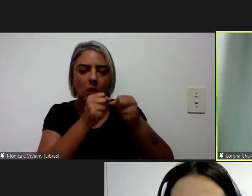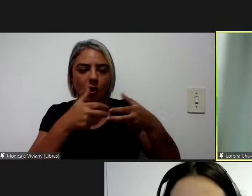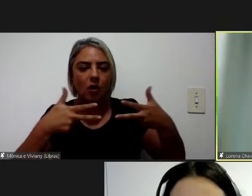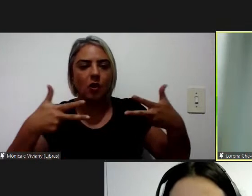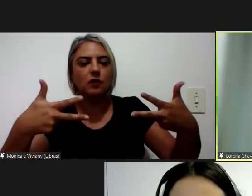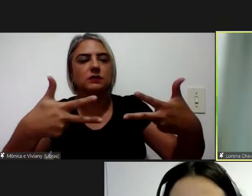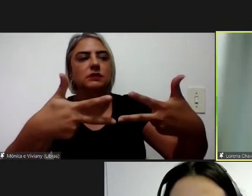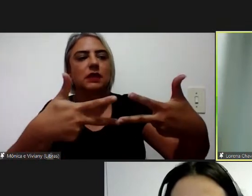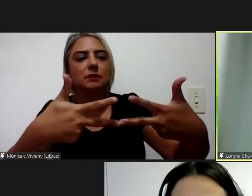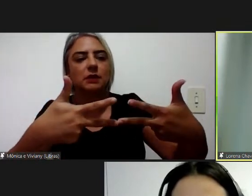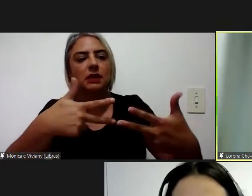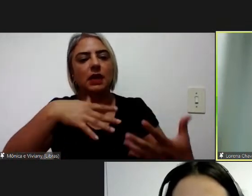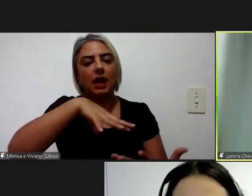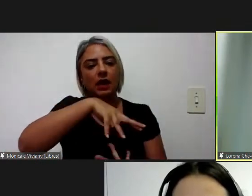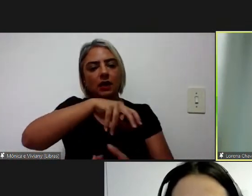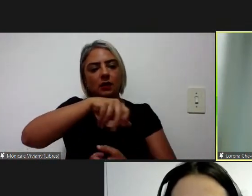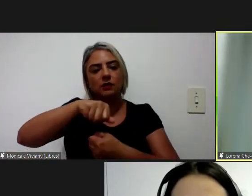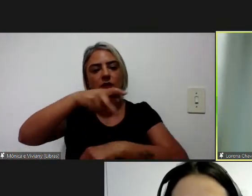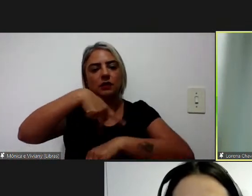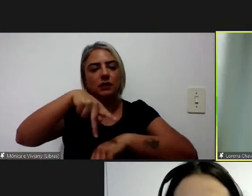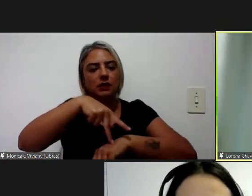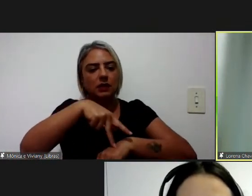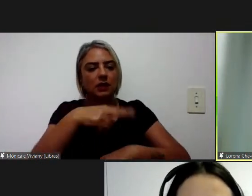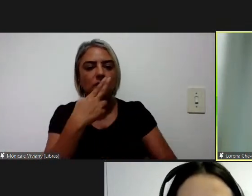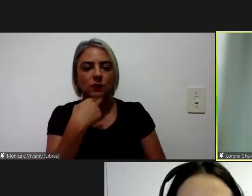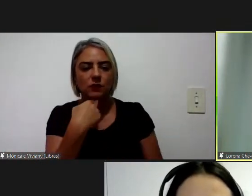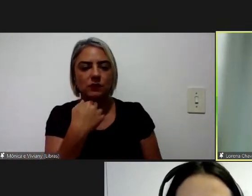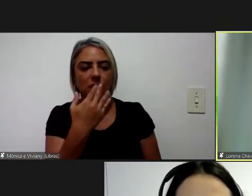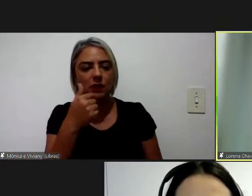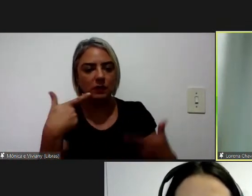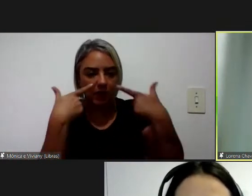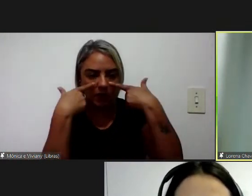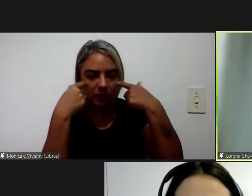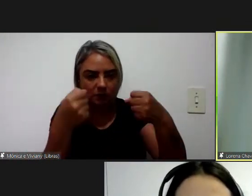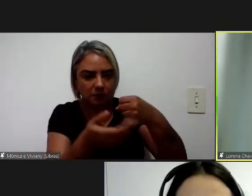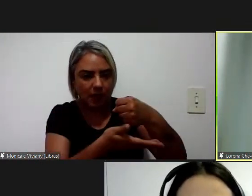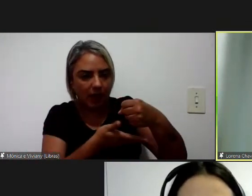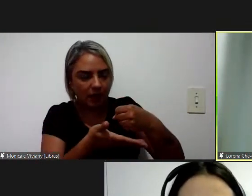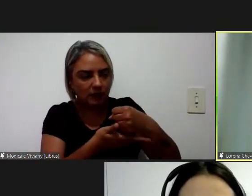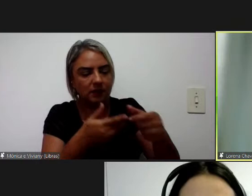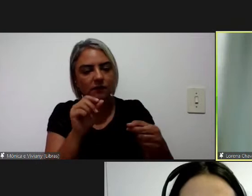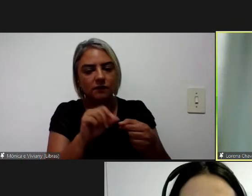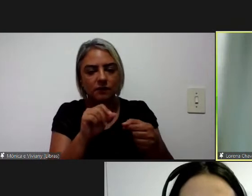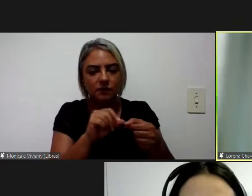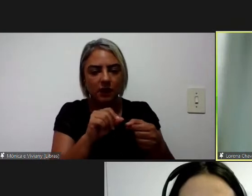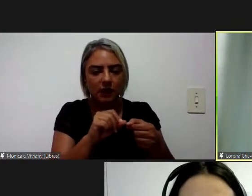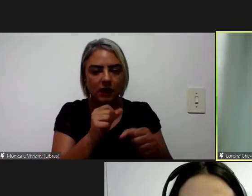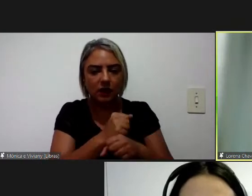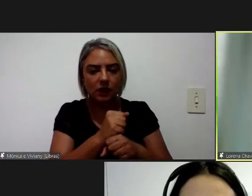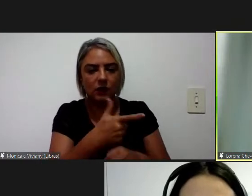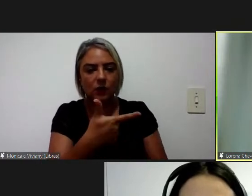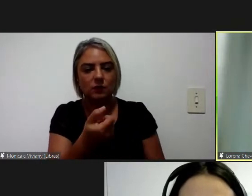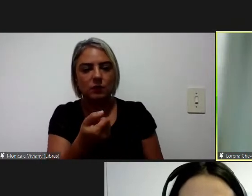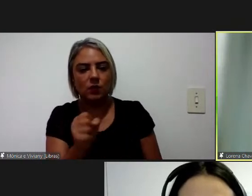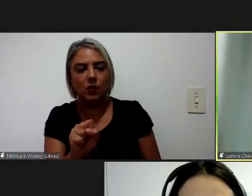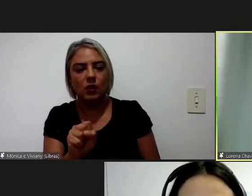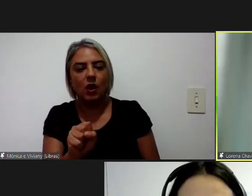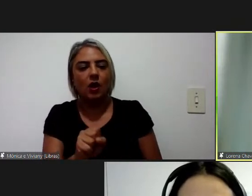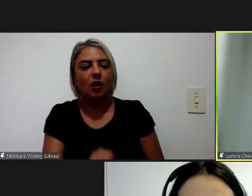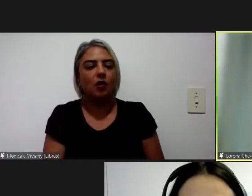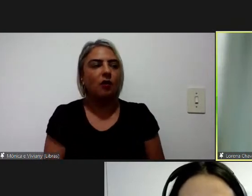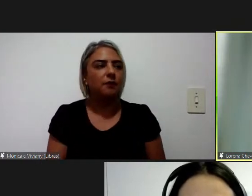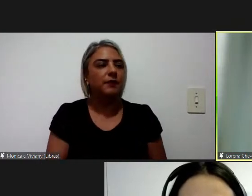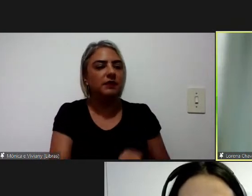reading of the internacional first letter na atenção was primária, written in the first realizada em International 2008. Seminar of Nutrition